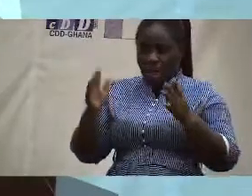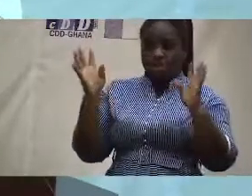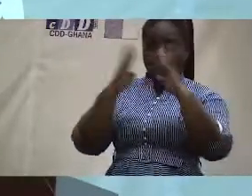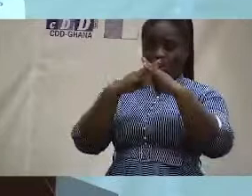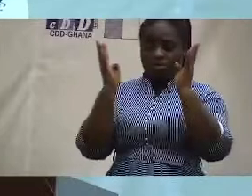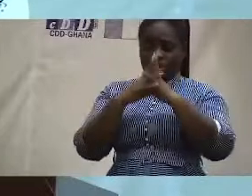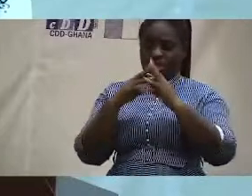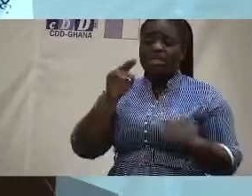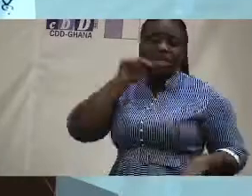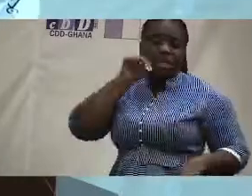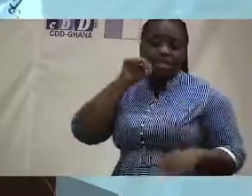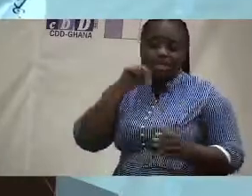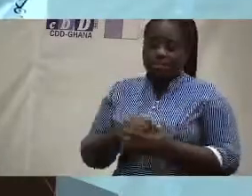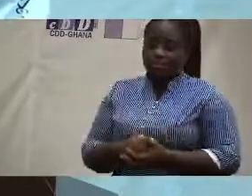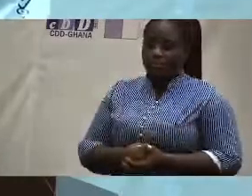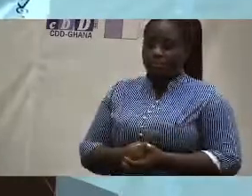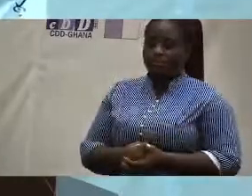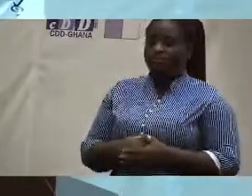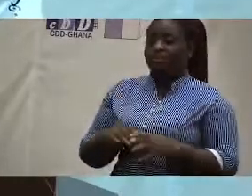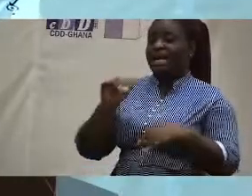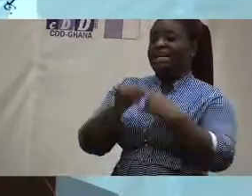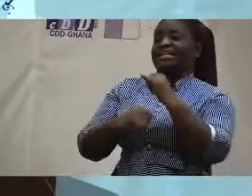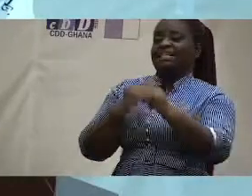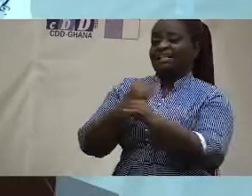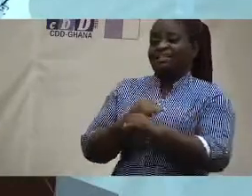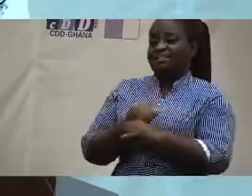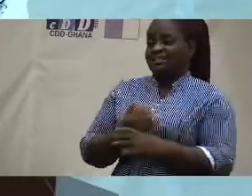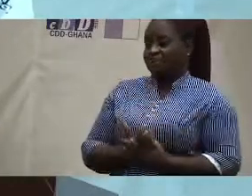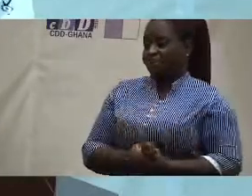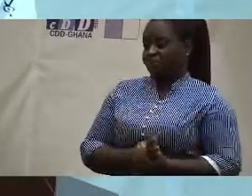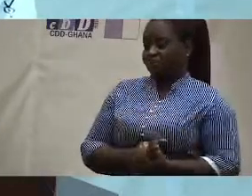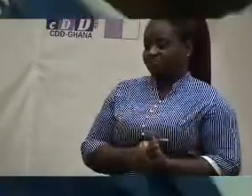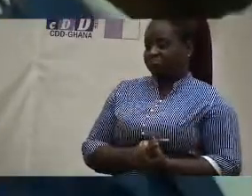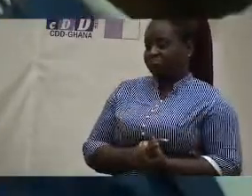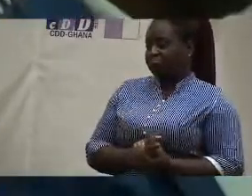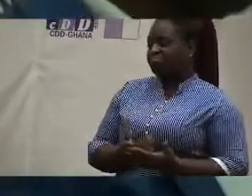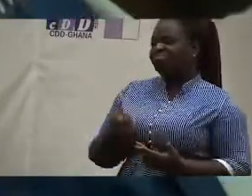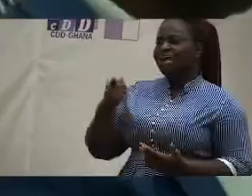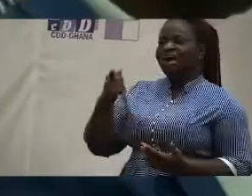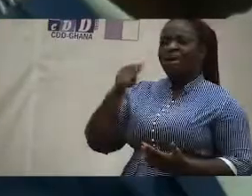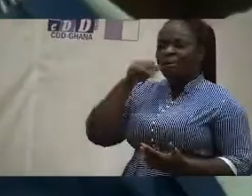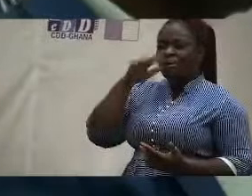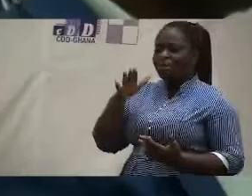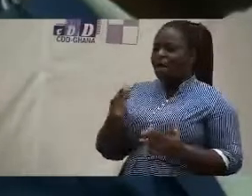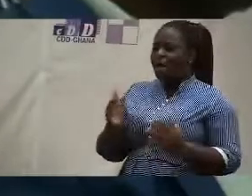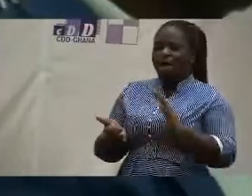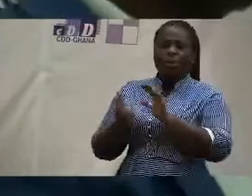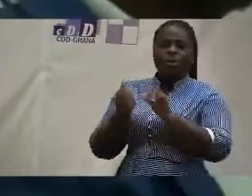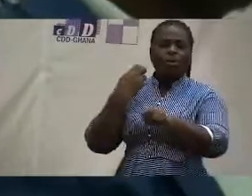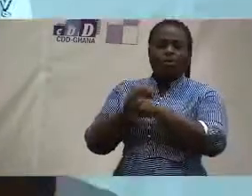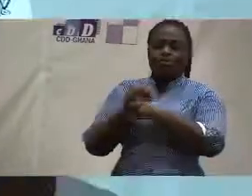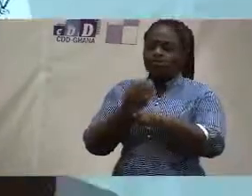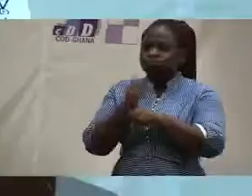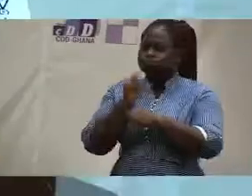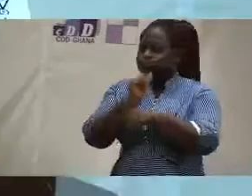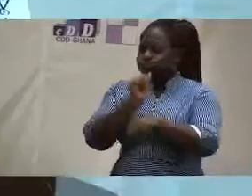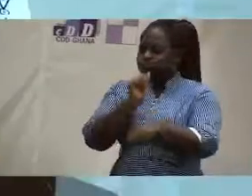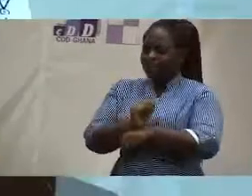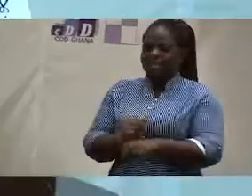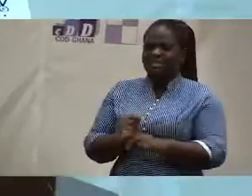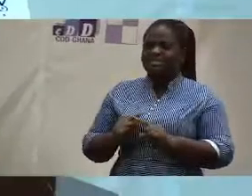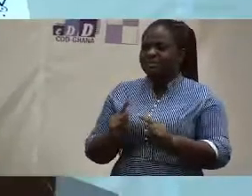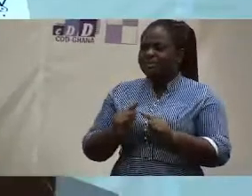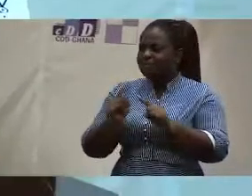conferences in Nigeria and internationally. Idayat has been instrumental in several major